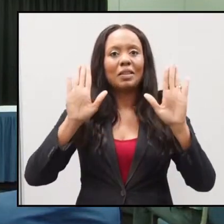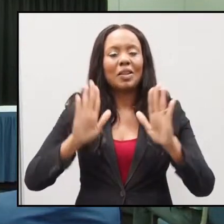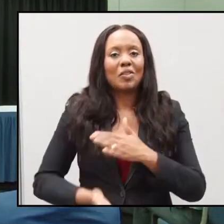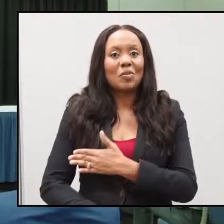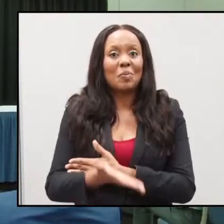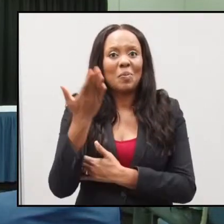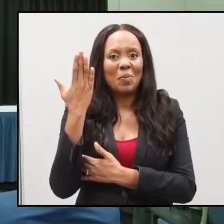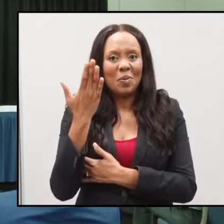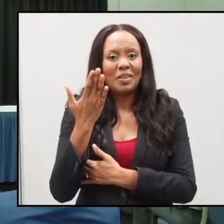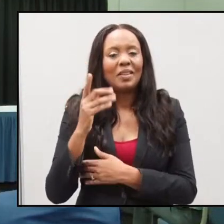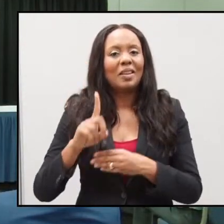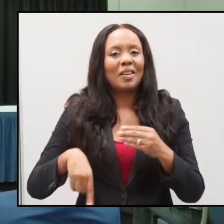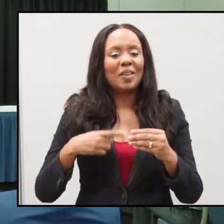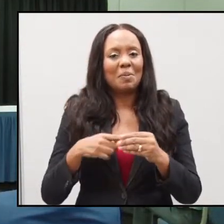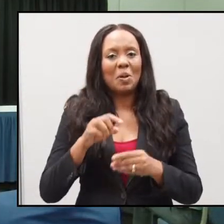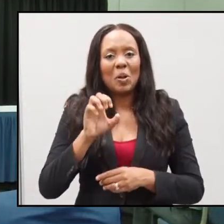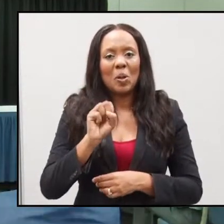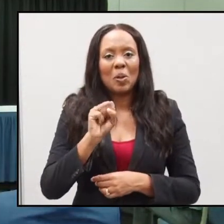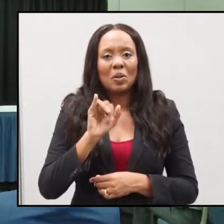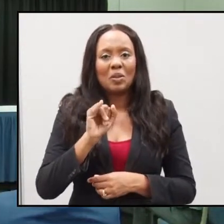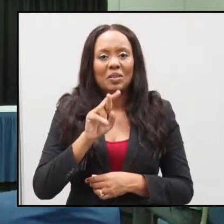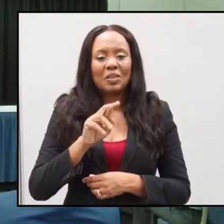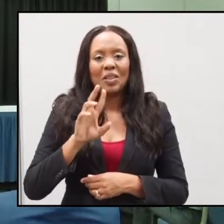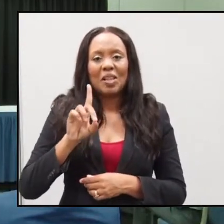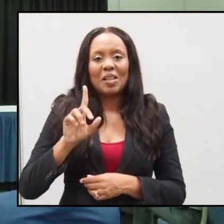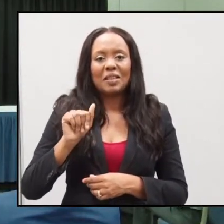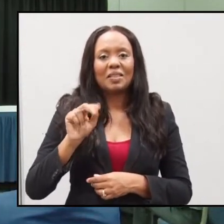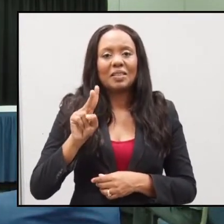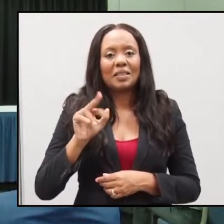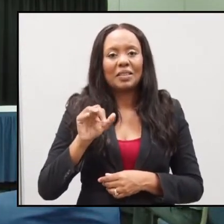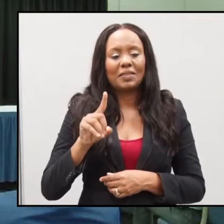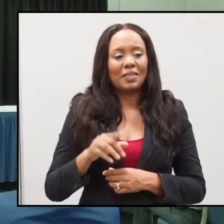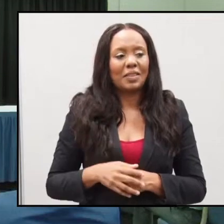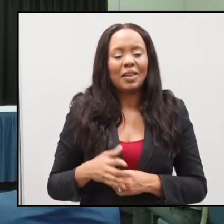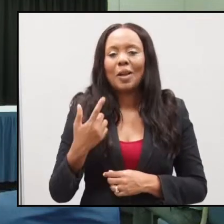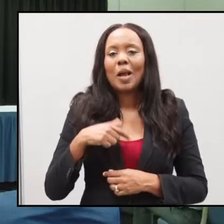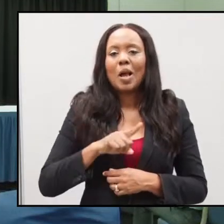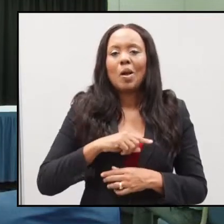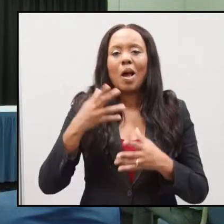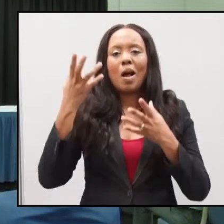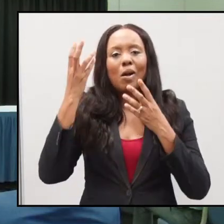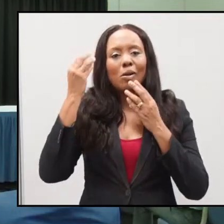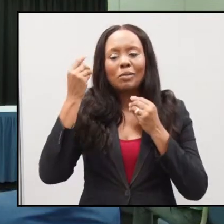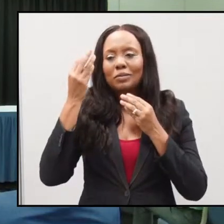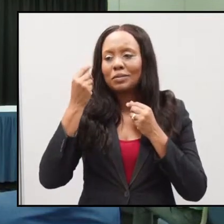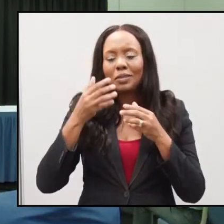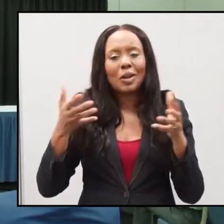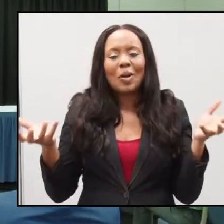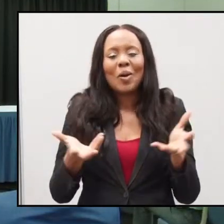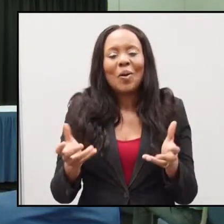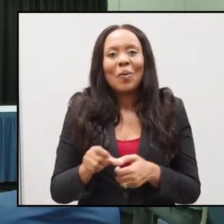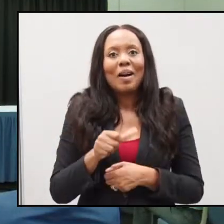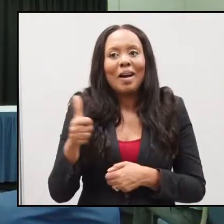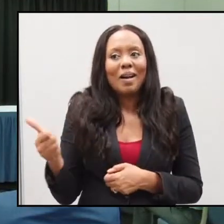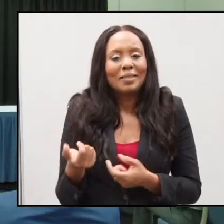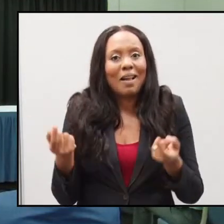David, which I think leaves all of us wondering what could possibly be more than that. And I